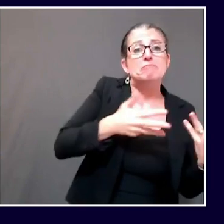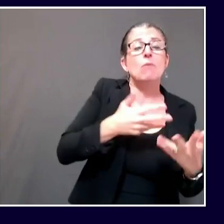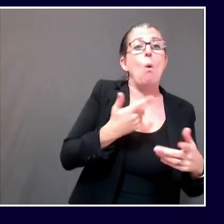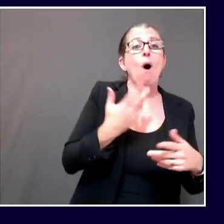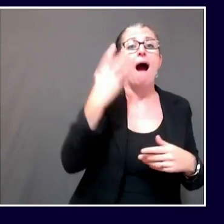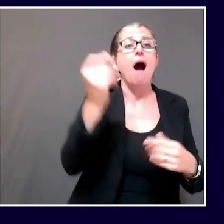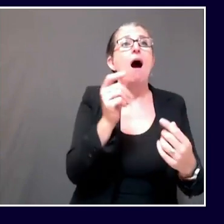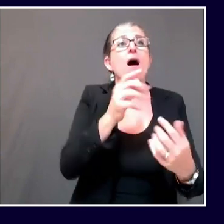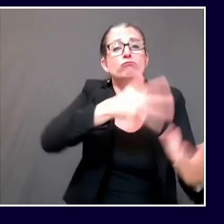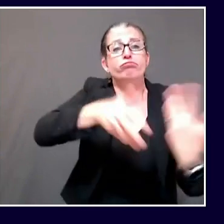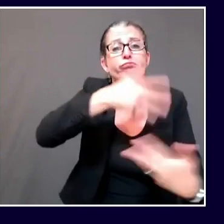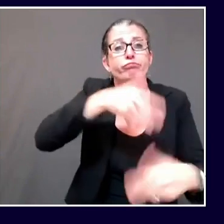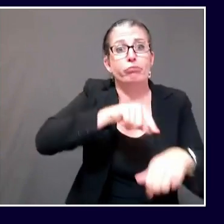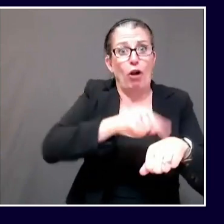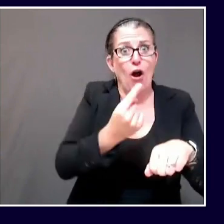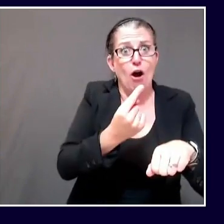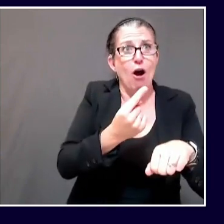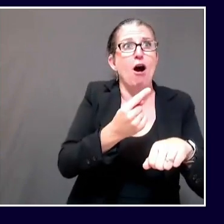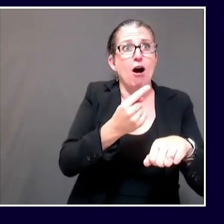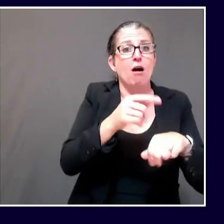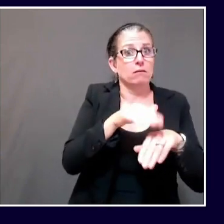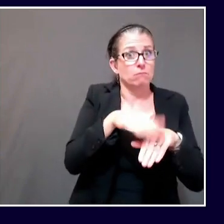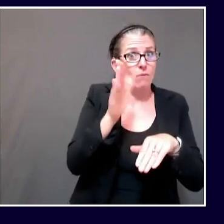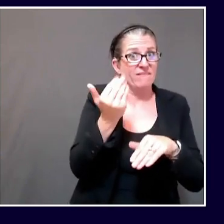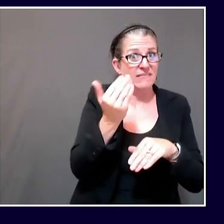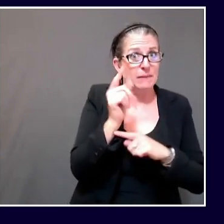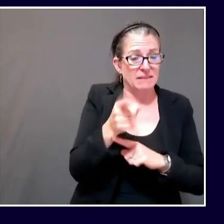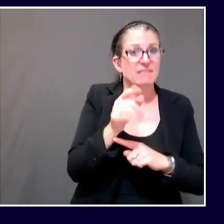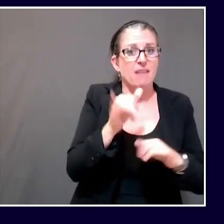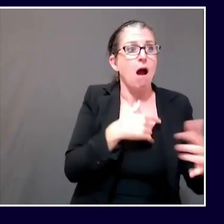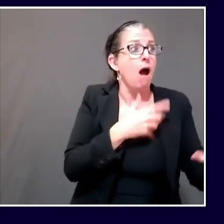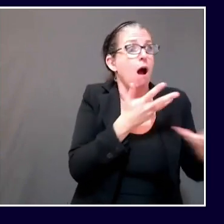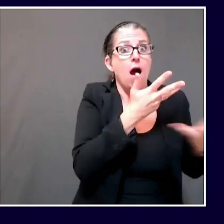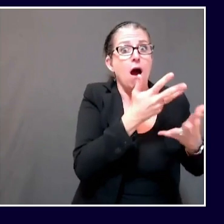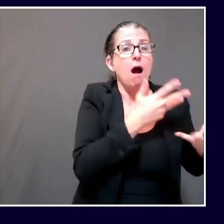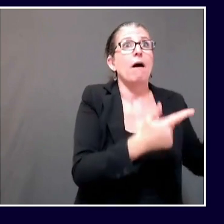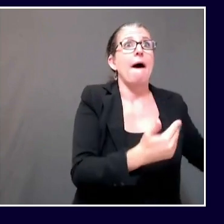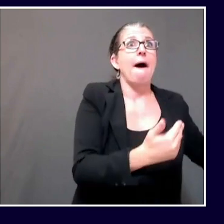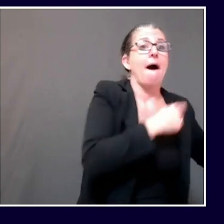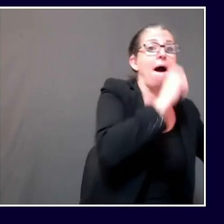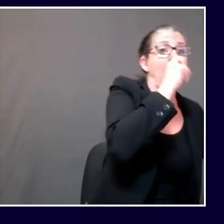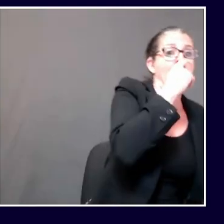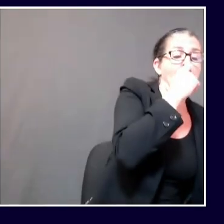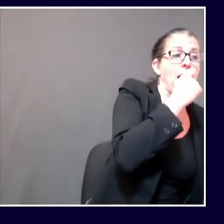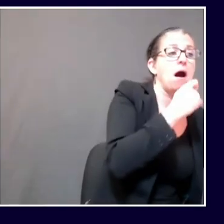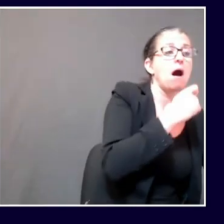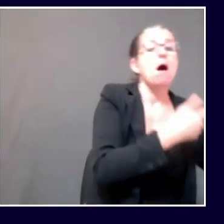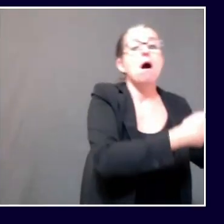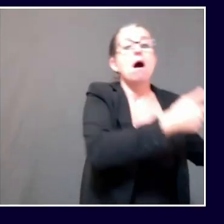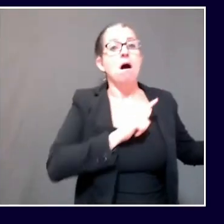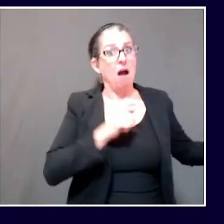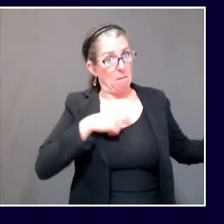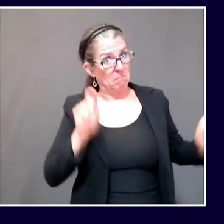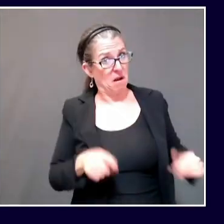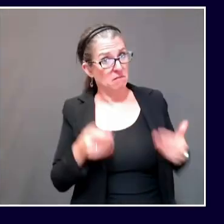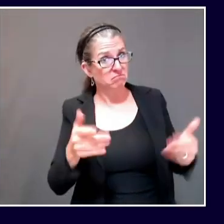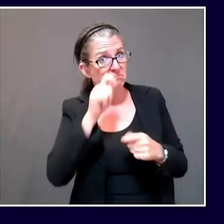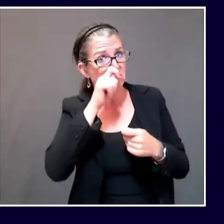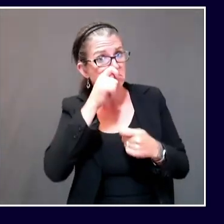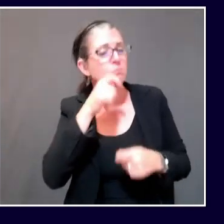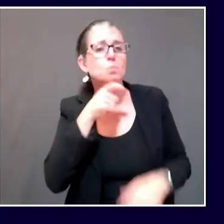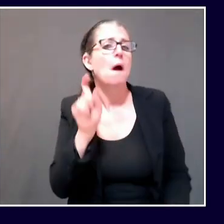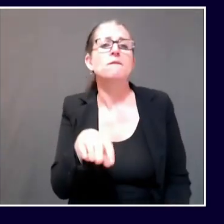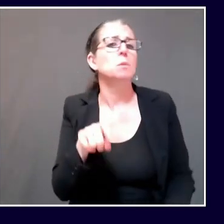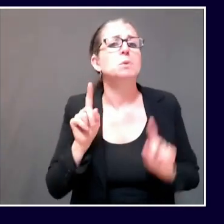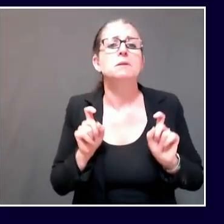have symptoms, you do not necessarily need a test unless you are vulnerable or your